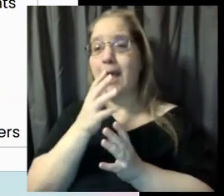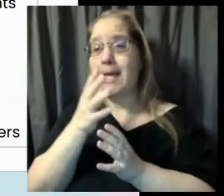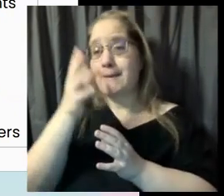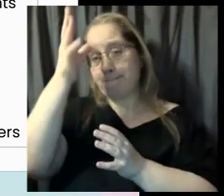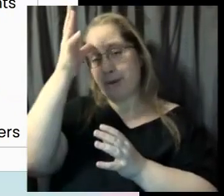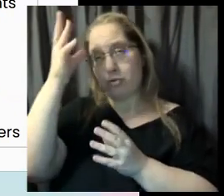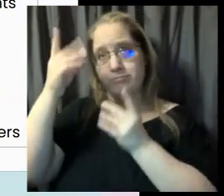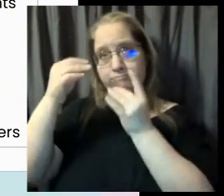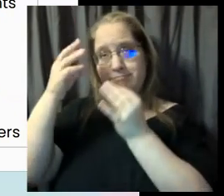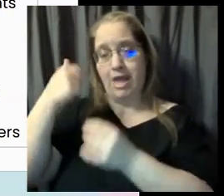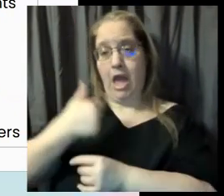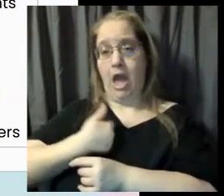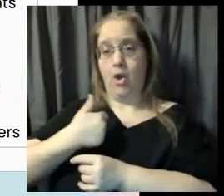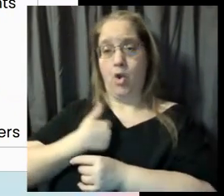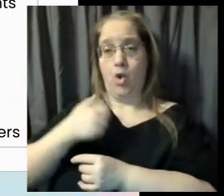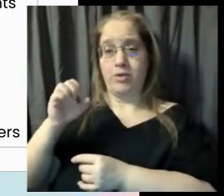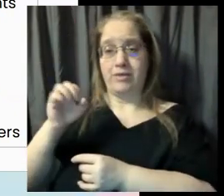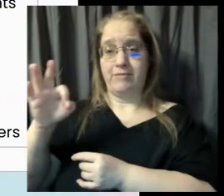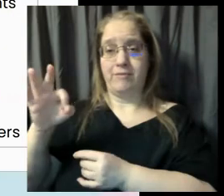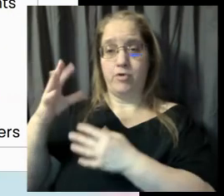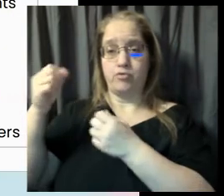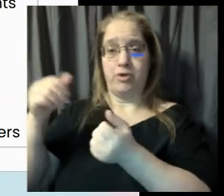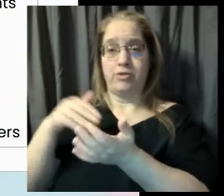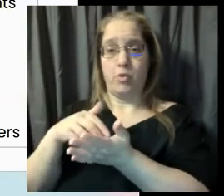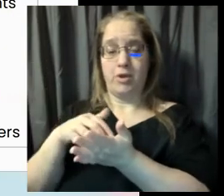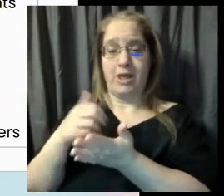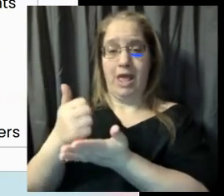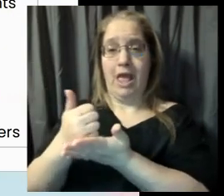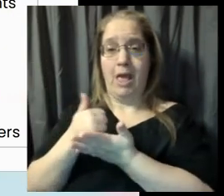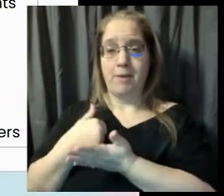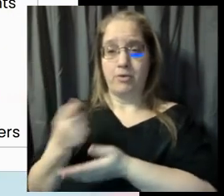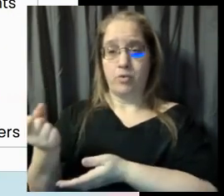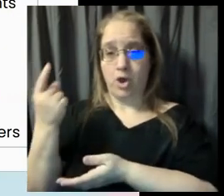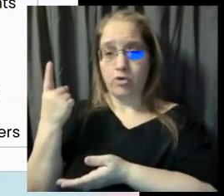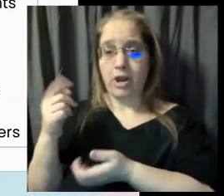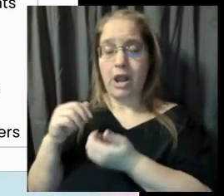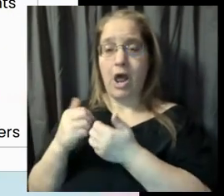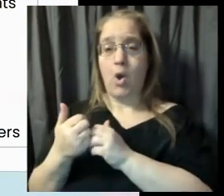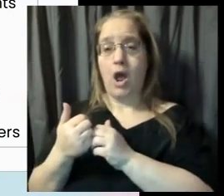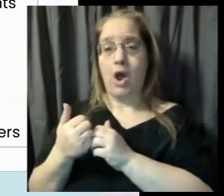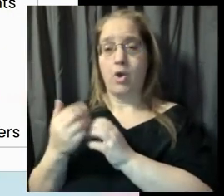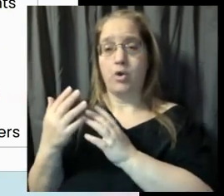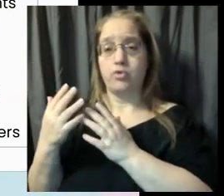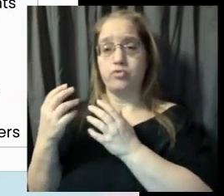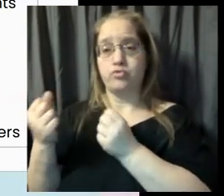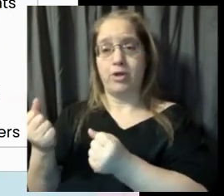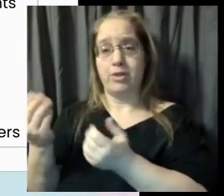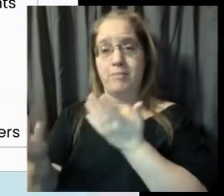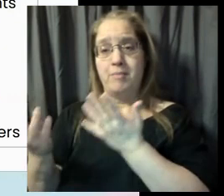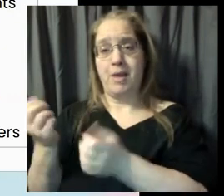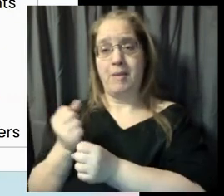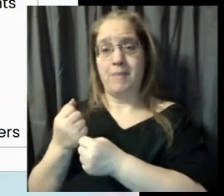our own executive functioning strengths and weaknesses can help us to understand how our relative strengths might make our